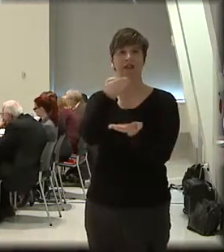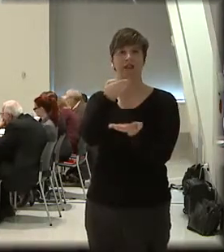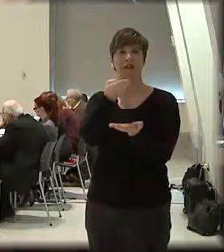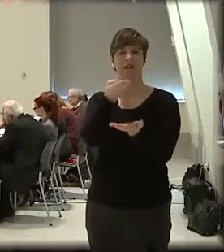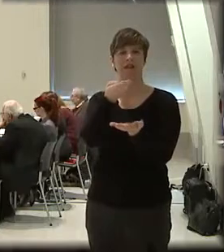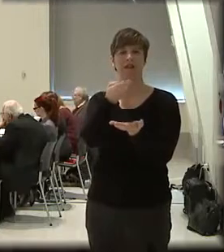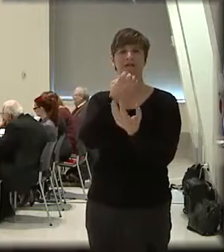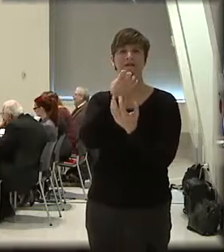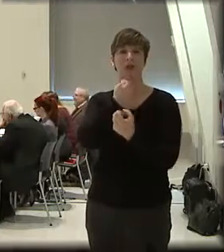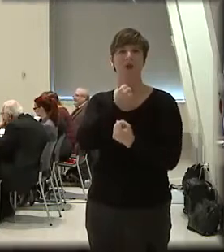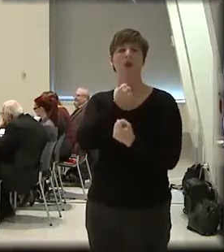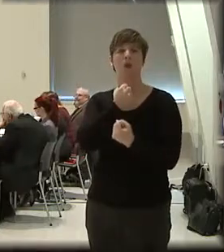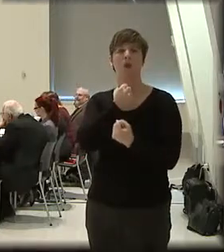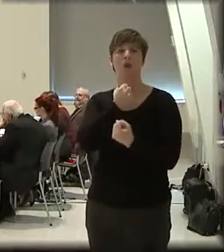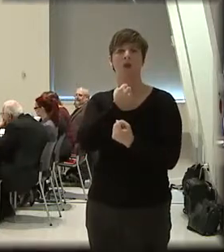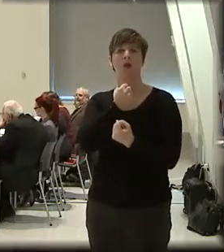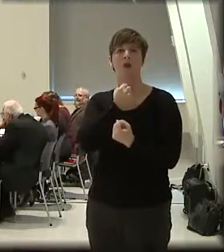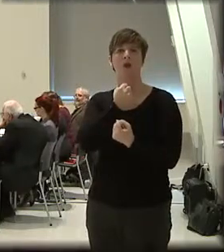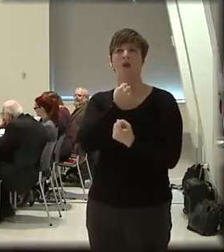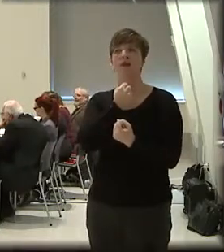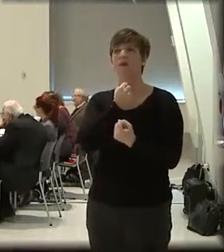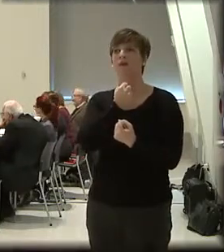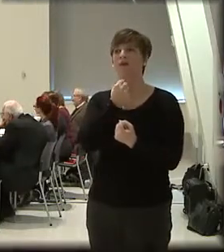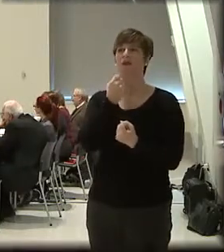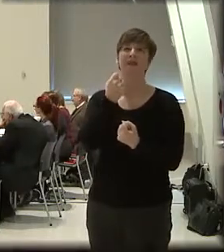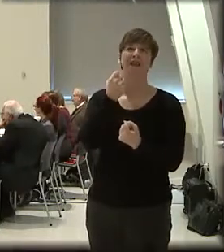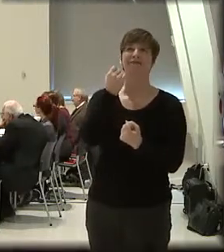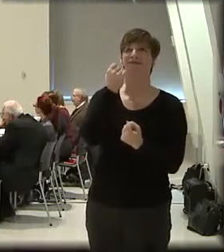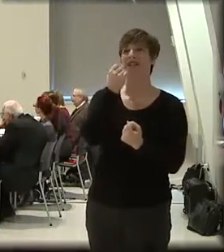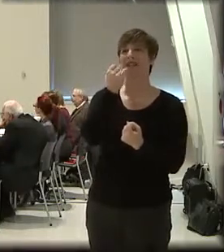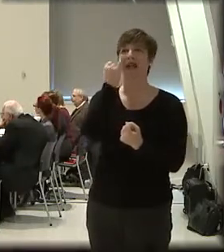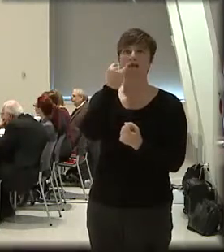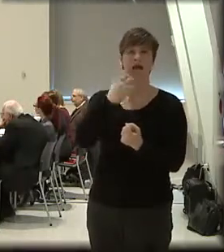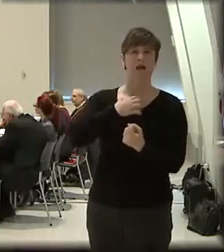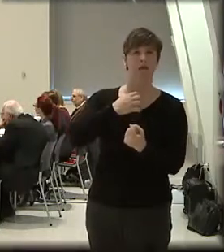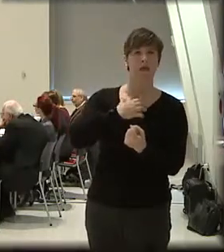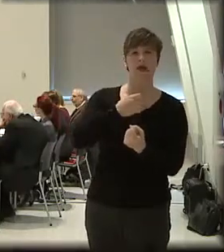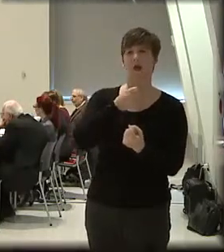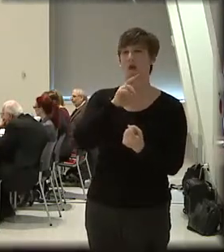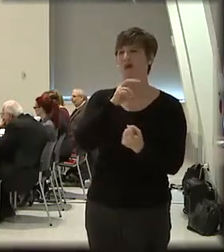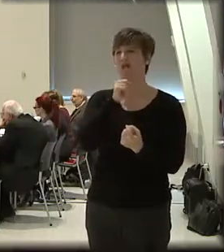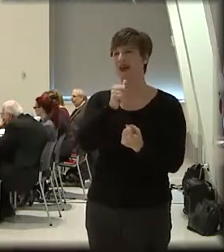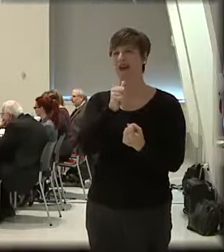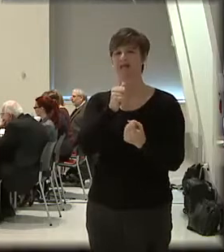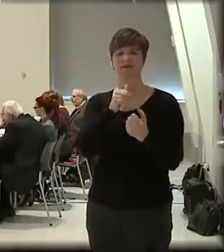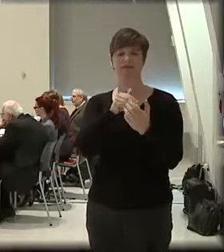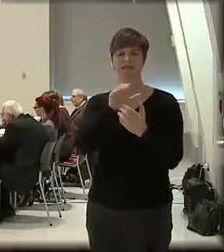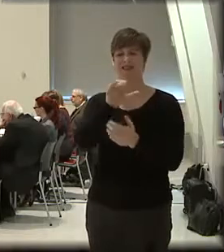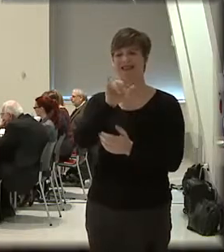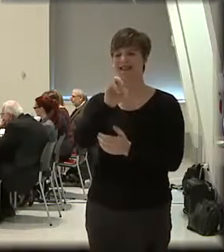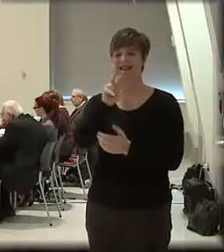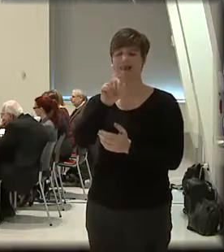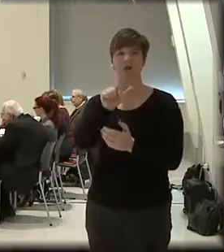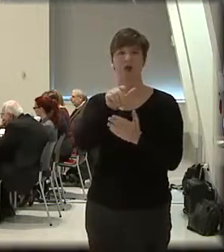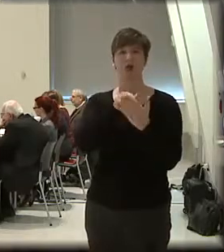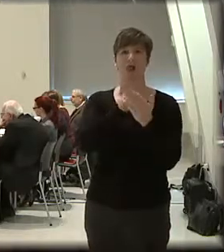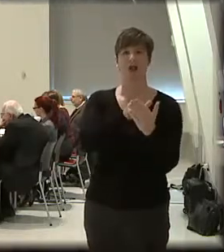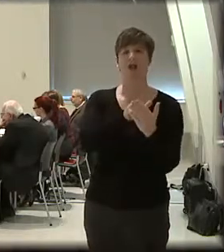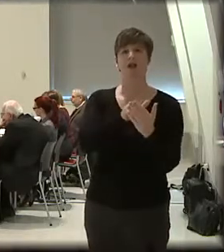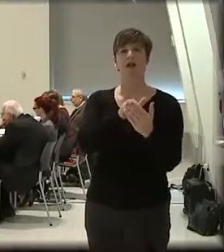for either no complaint was issued or there's not a civil case contemplated and it's